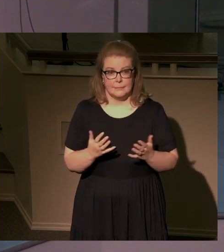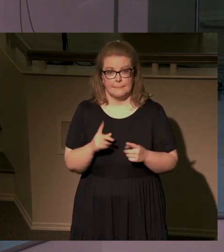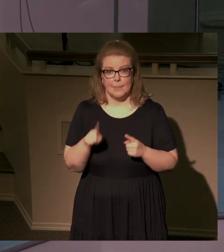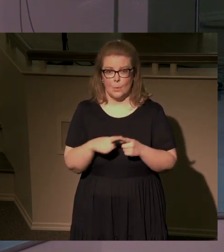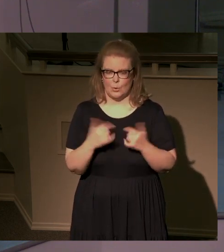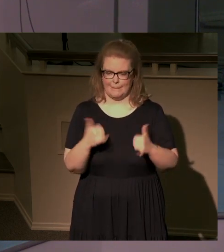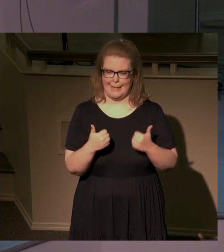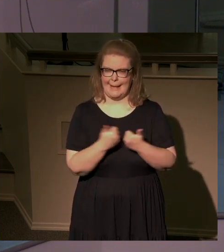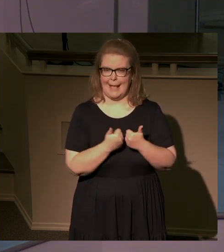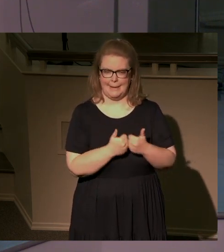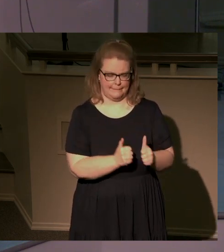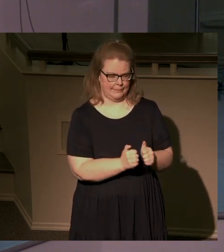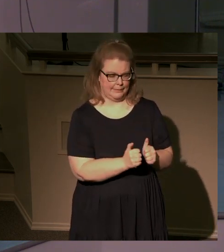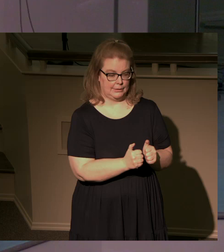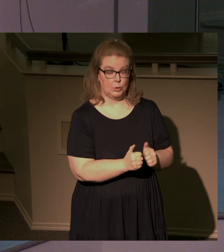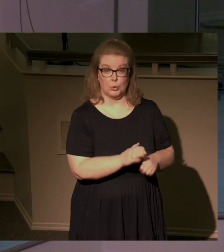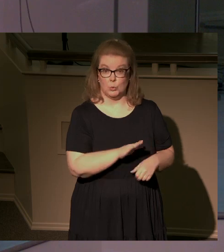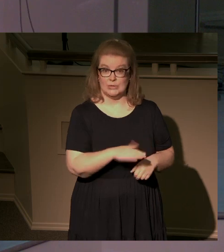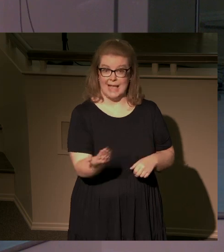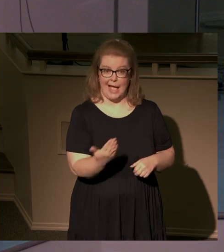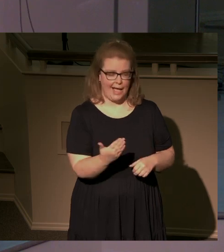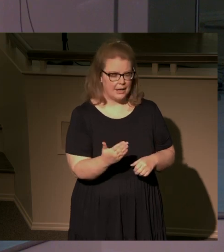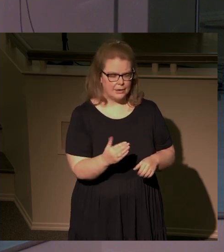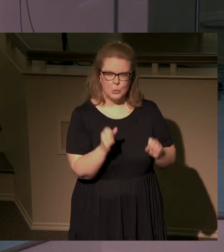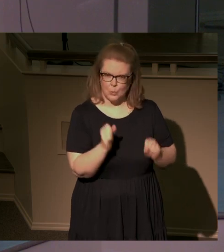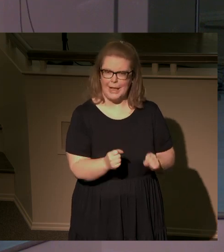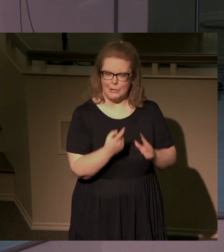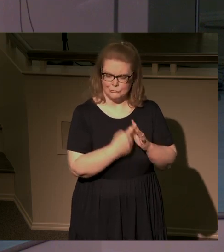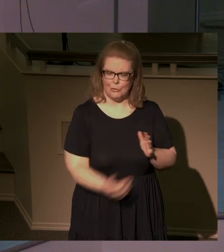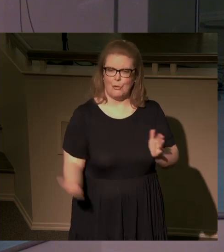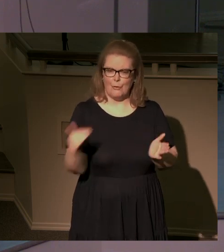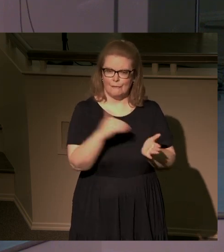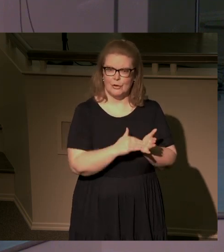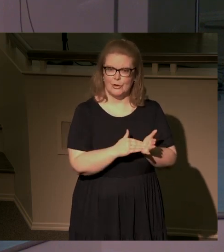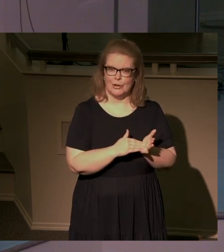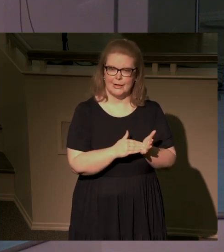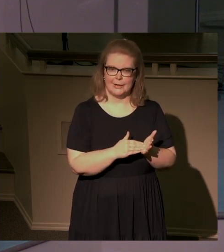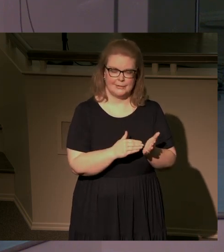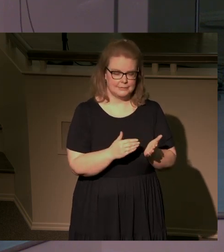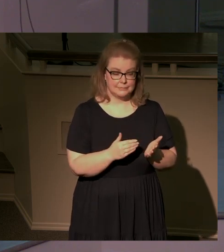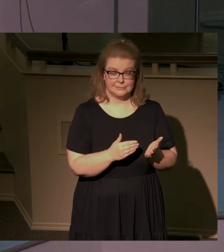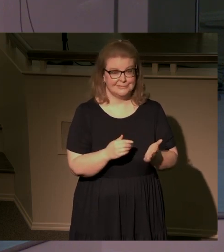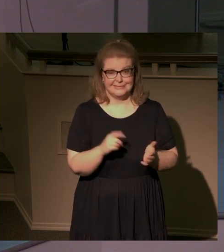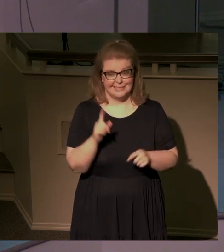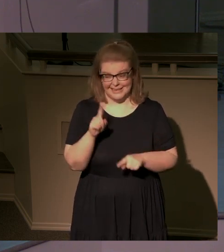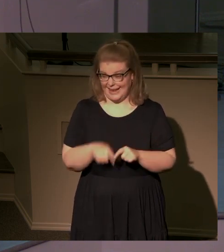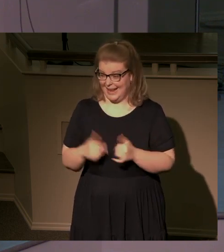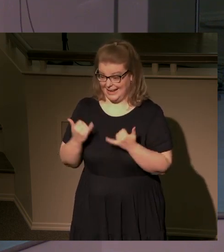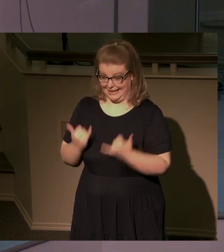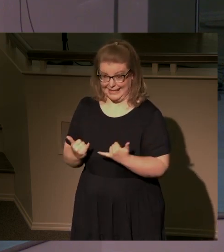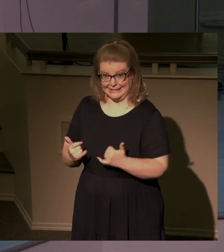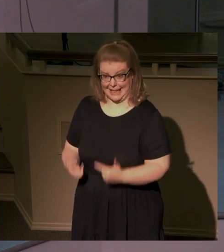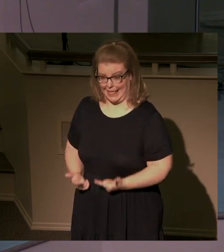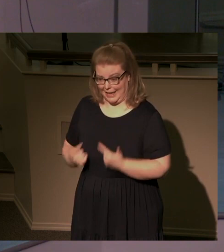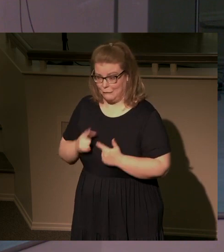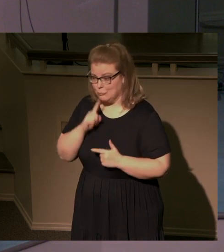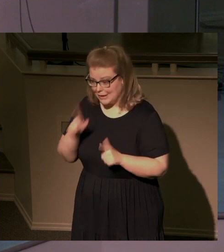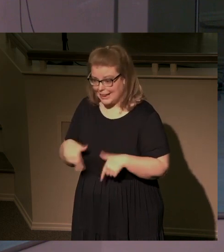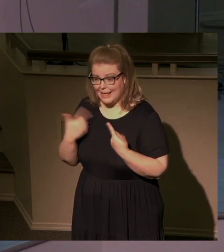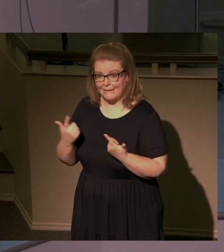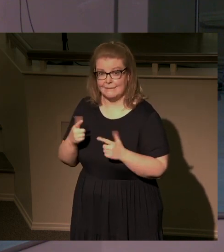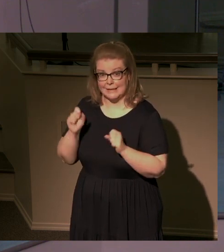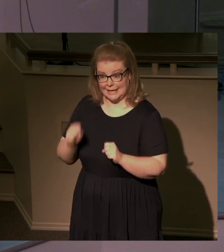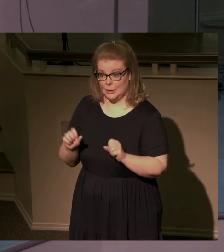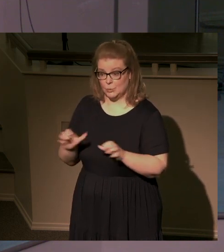video game and you die, you can just start over, right? You respawn. You don't get a respawn in this life, and you don't get a